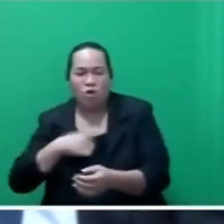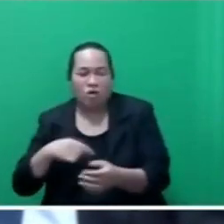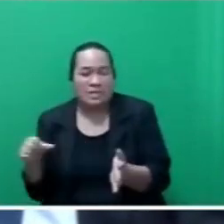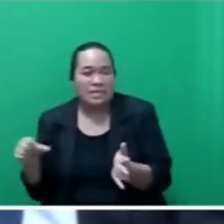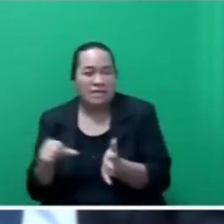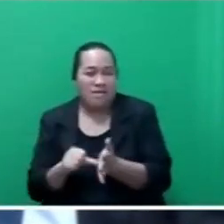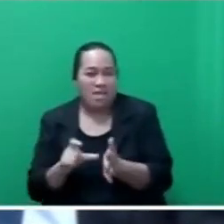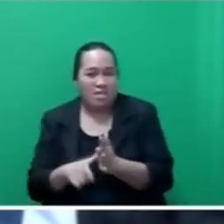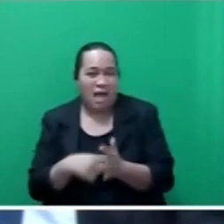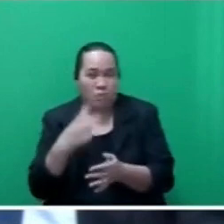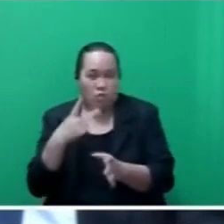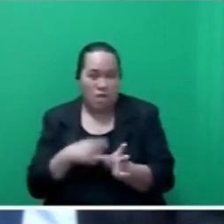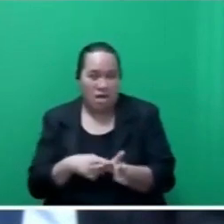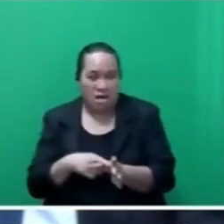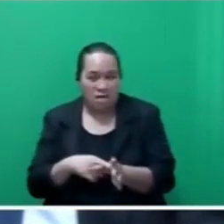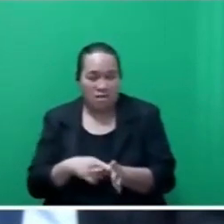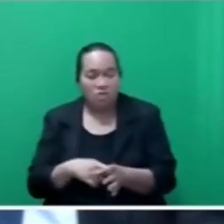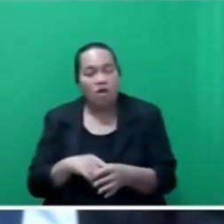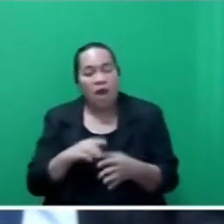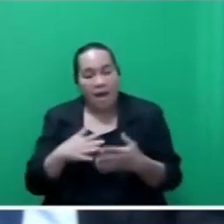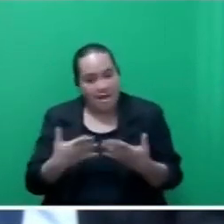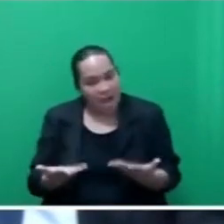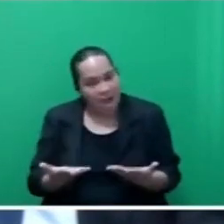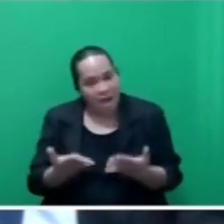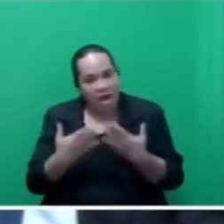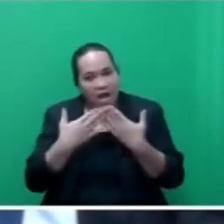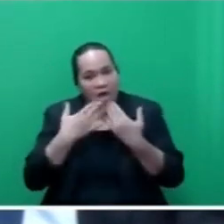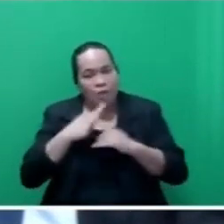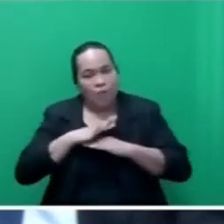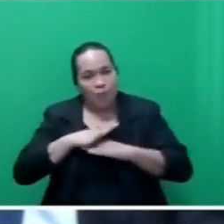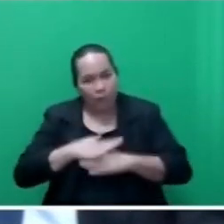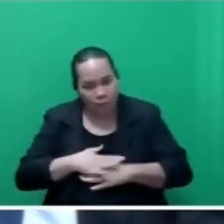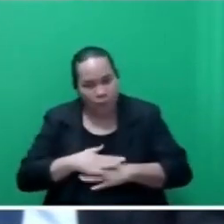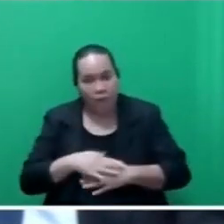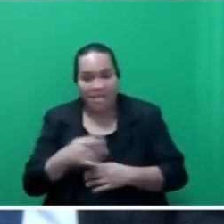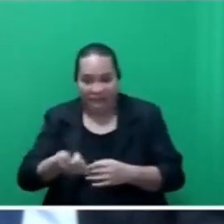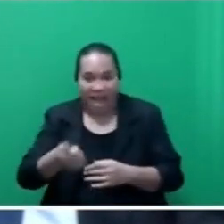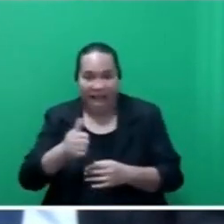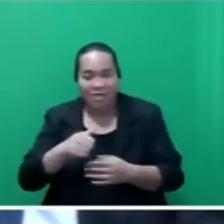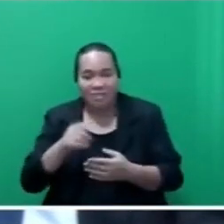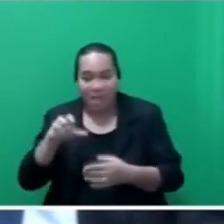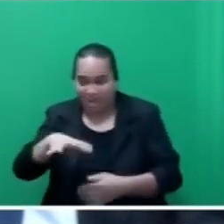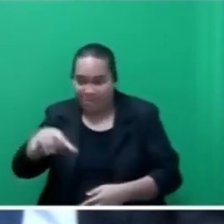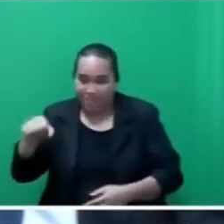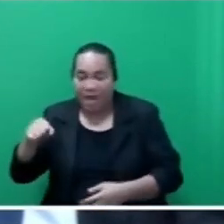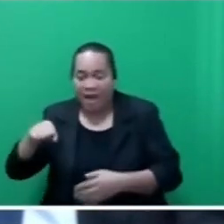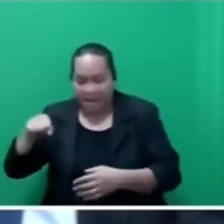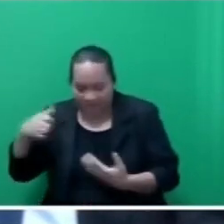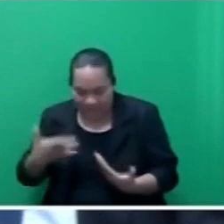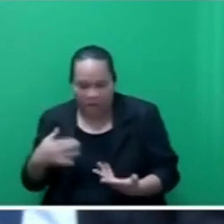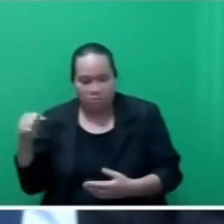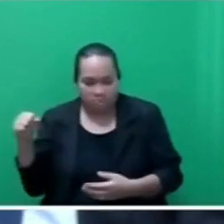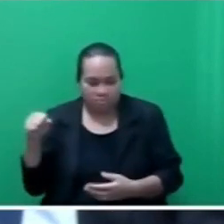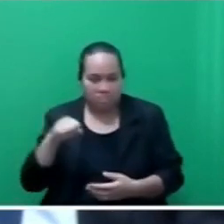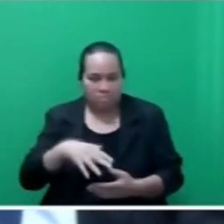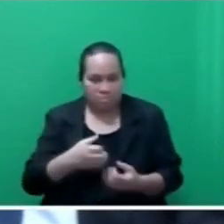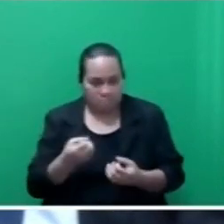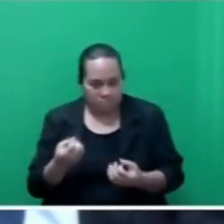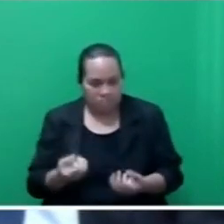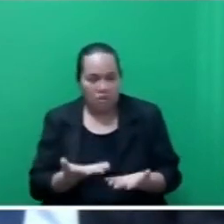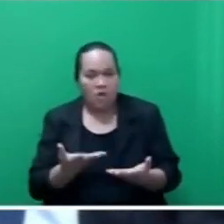time. So we are thankful for that allowances to be brought back, and it will support